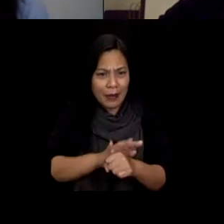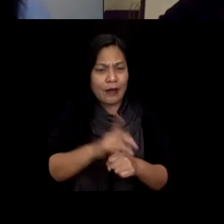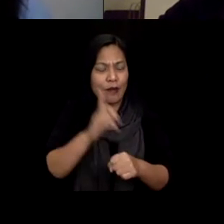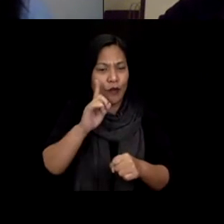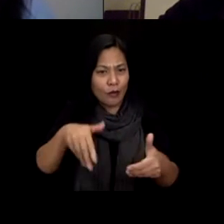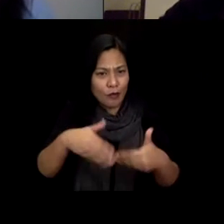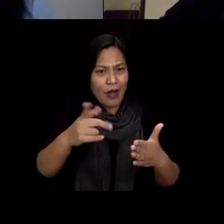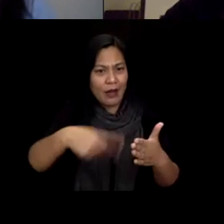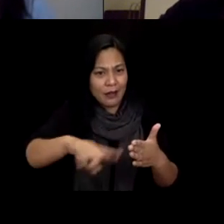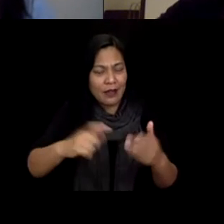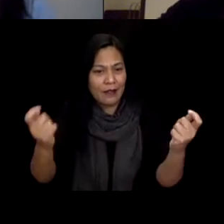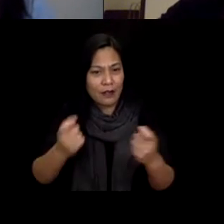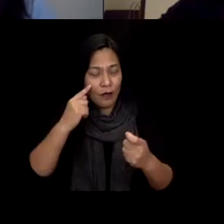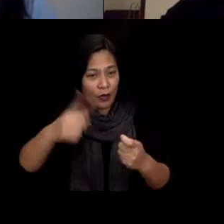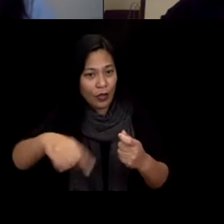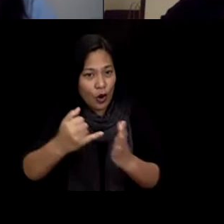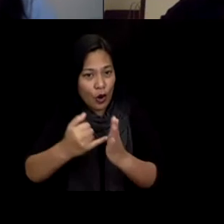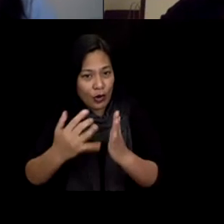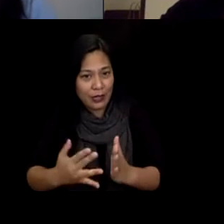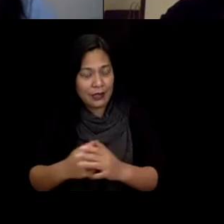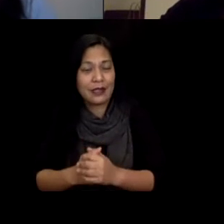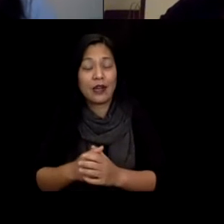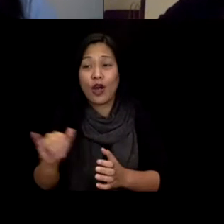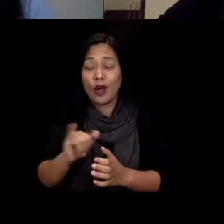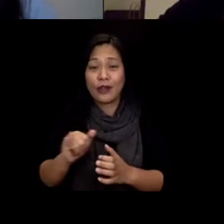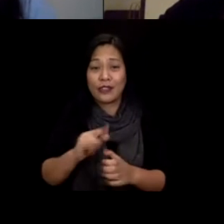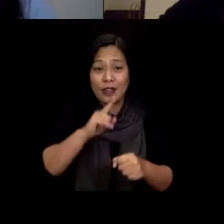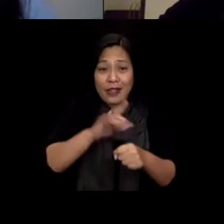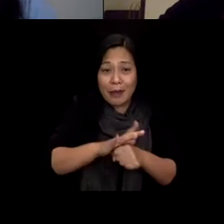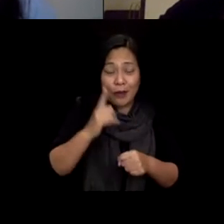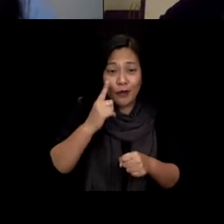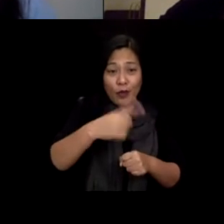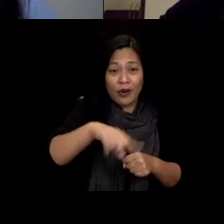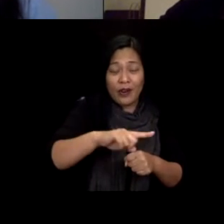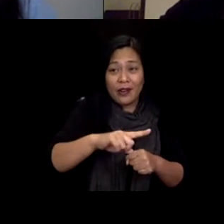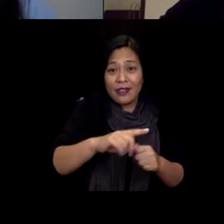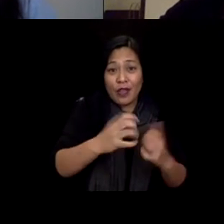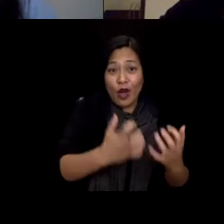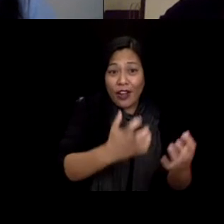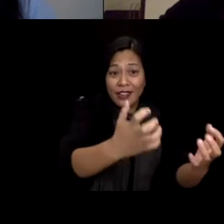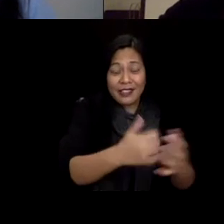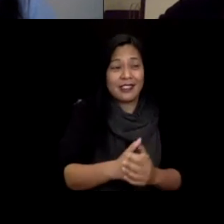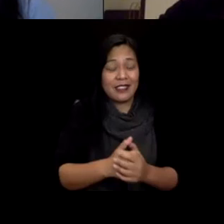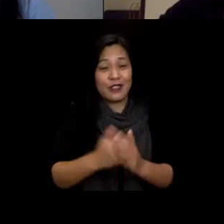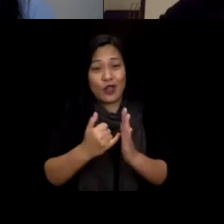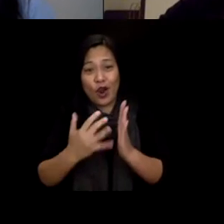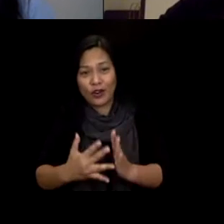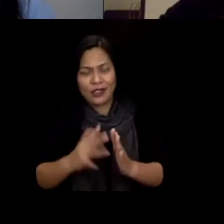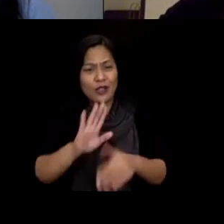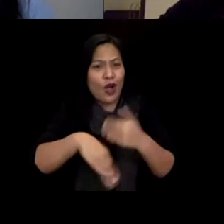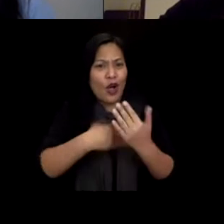people at the end of the day, whether it's the artists, the organizers, the audiences, a commitment to the people